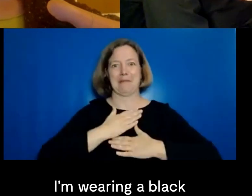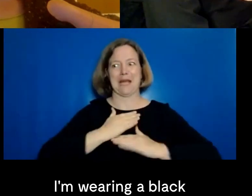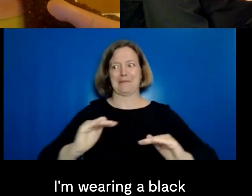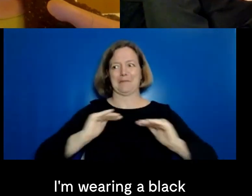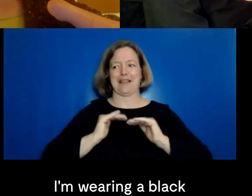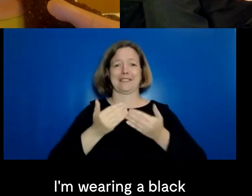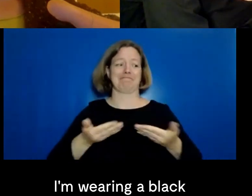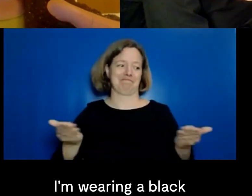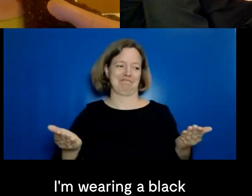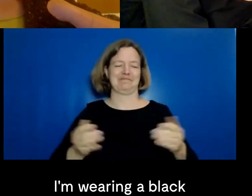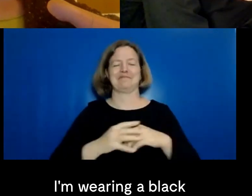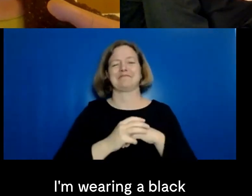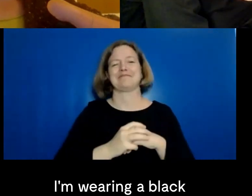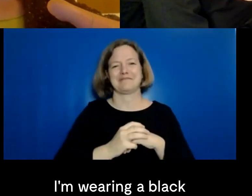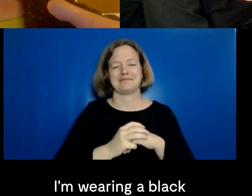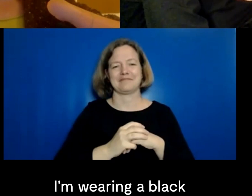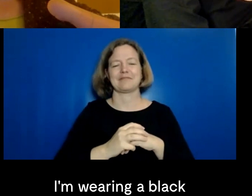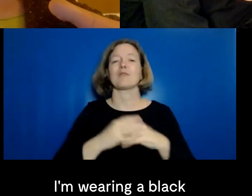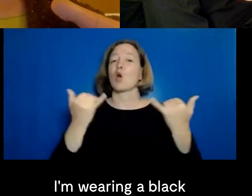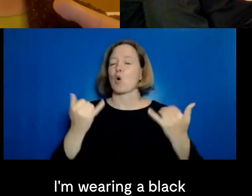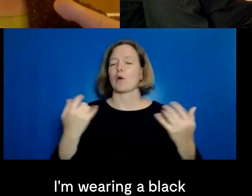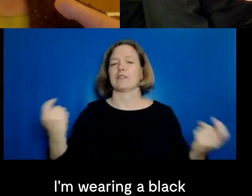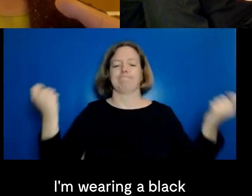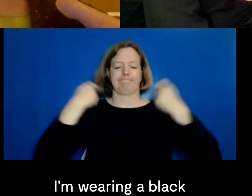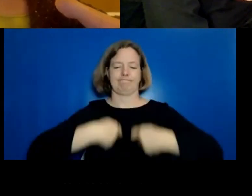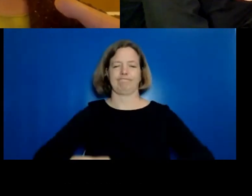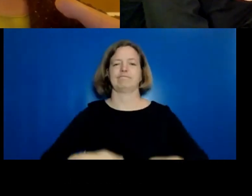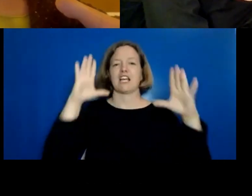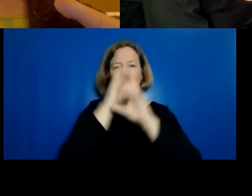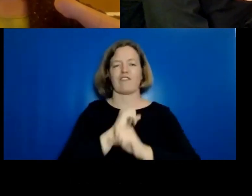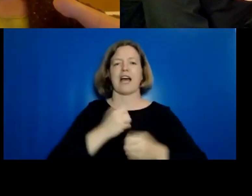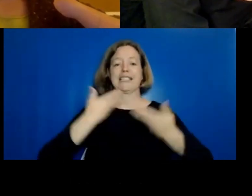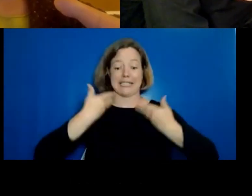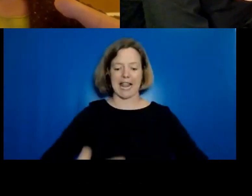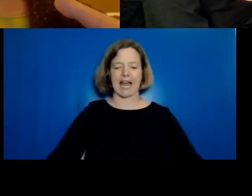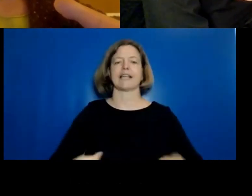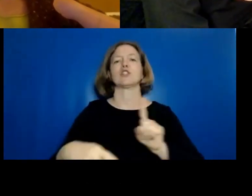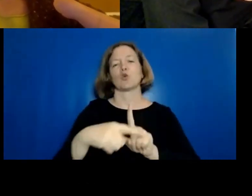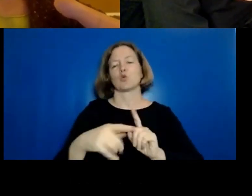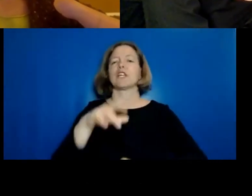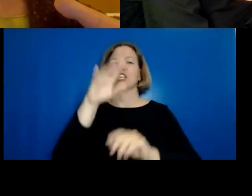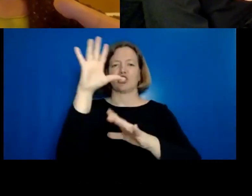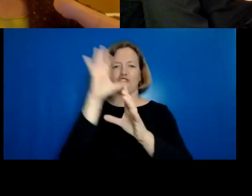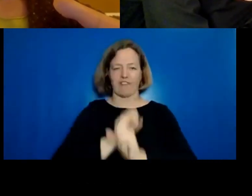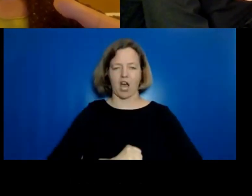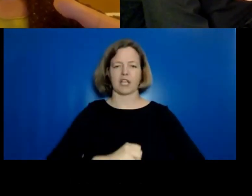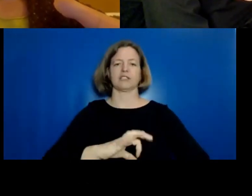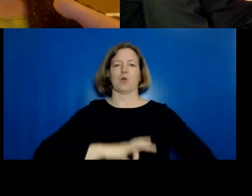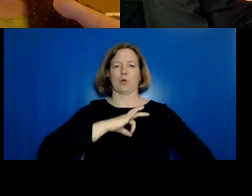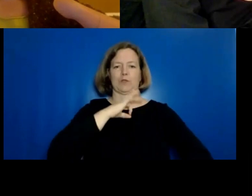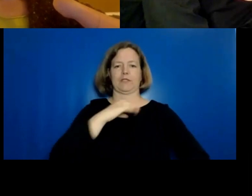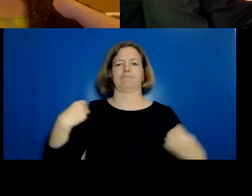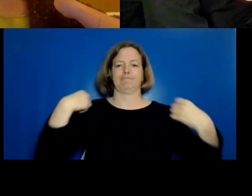I'm wearing a black dress and a black blouse, and